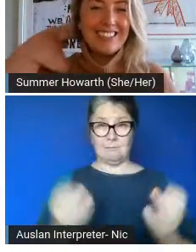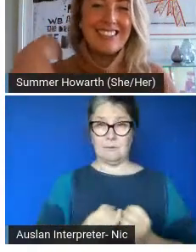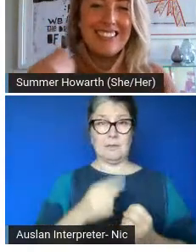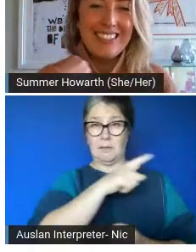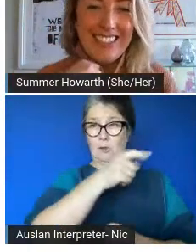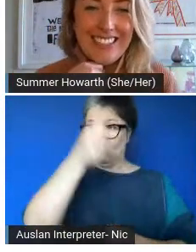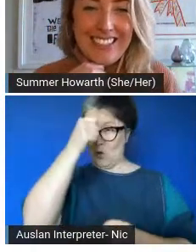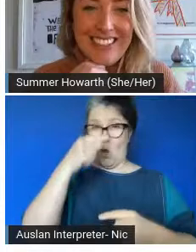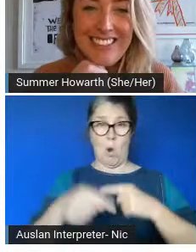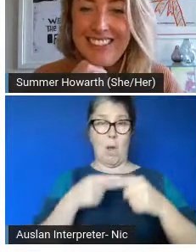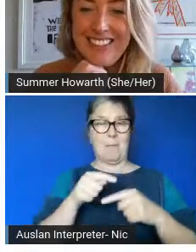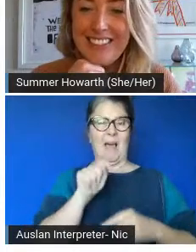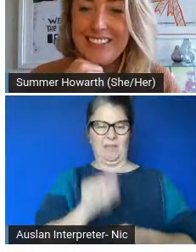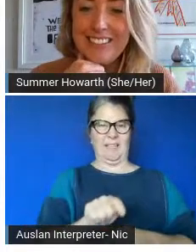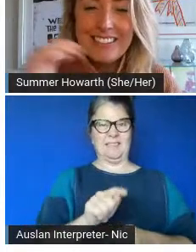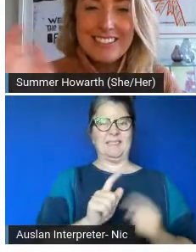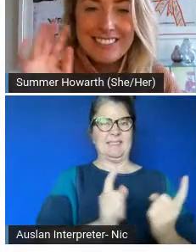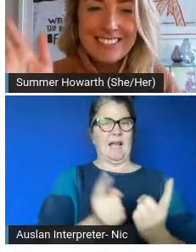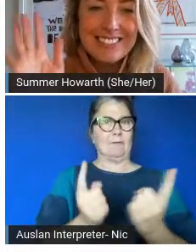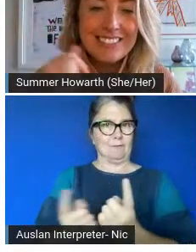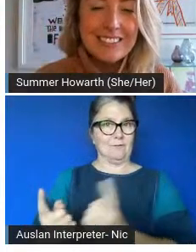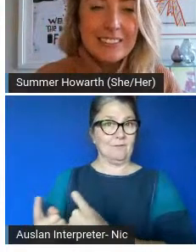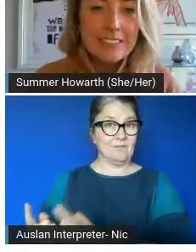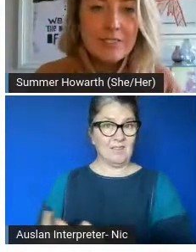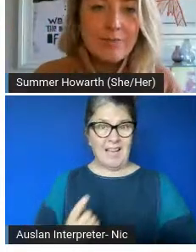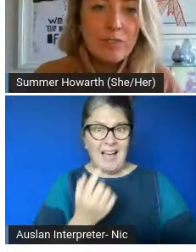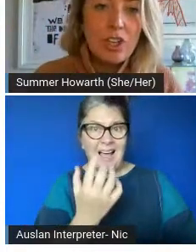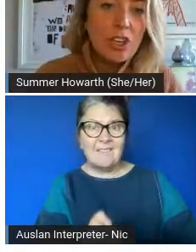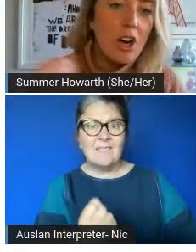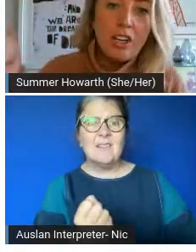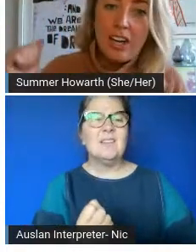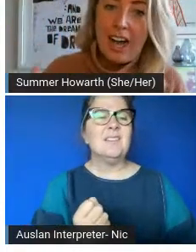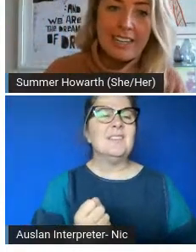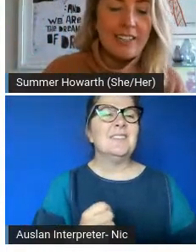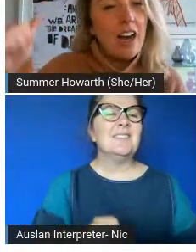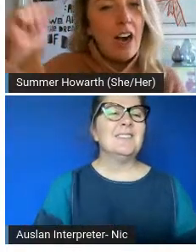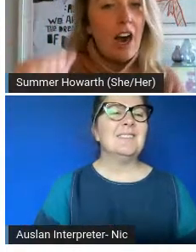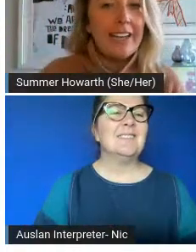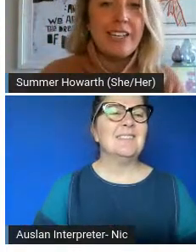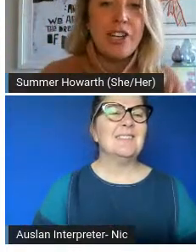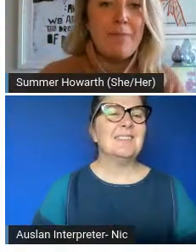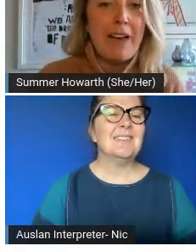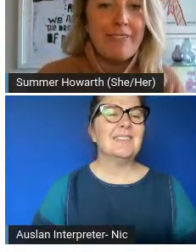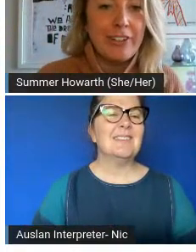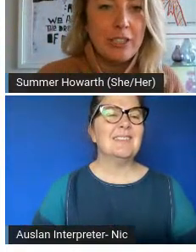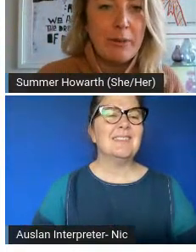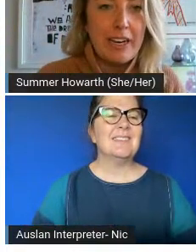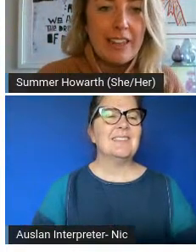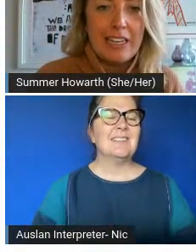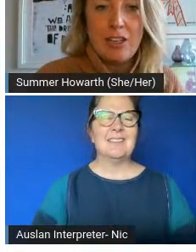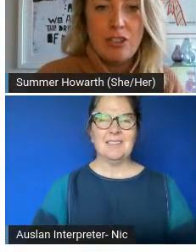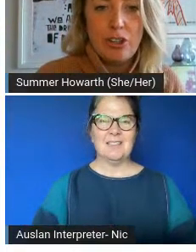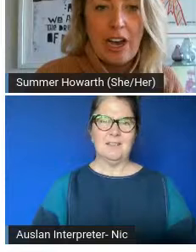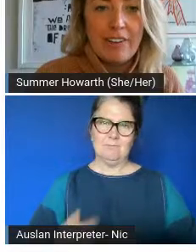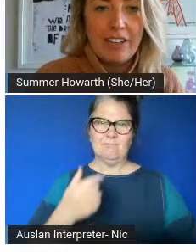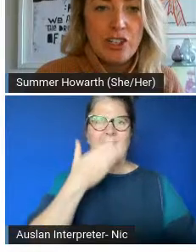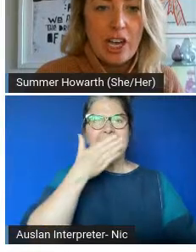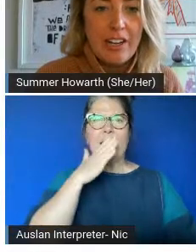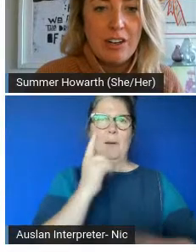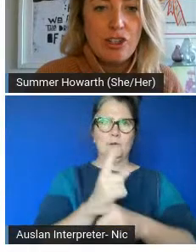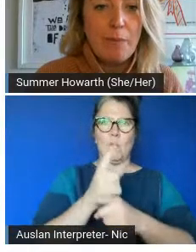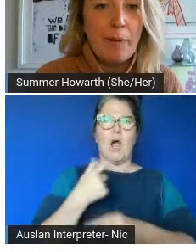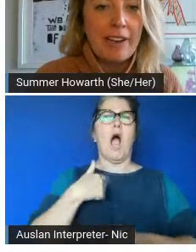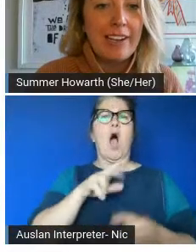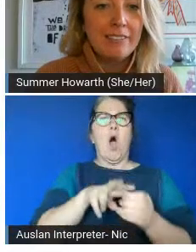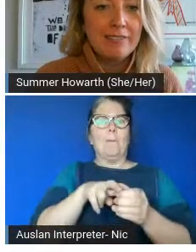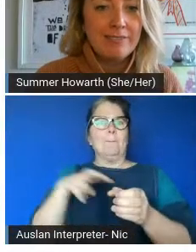So have we got room for Summer? Yeah, we've got room for Summer. Oh yeah, I can jump out for a little bit. I think you two have a chat,